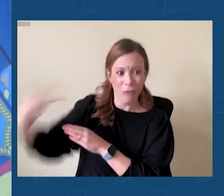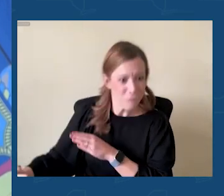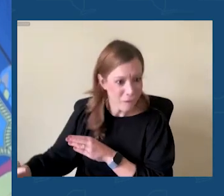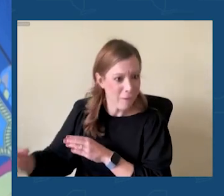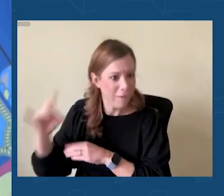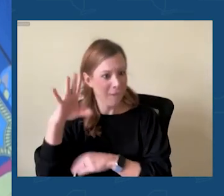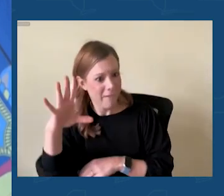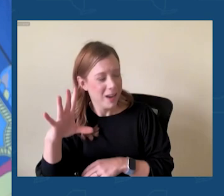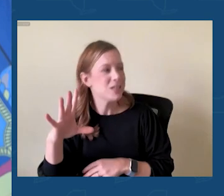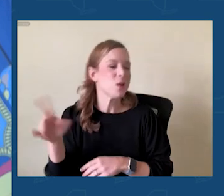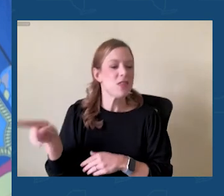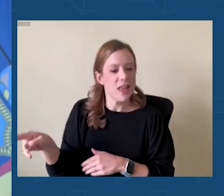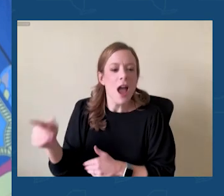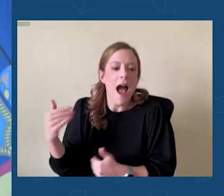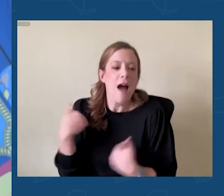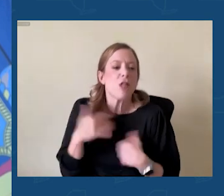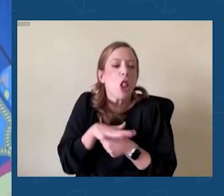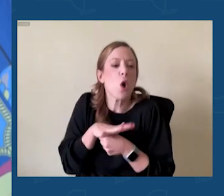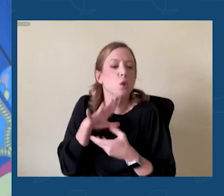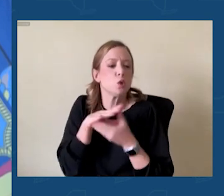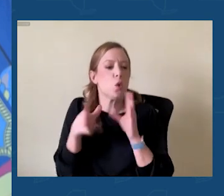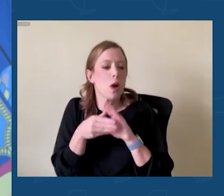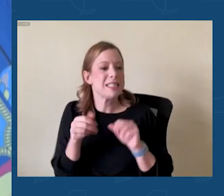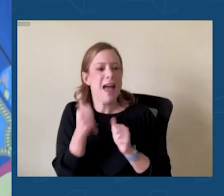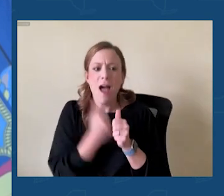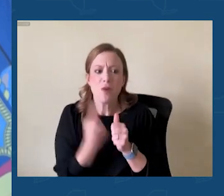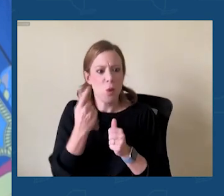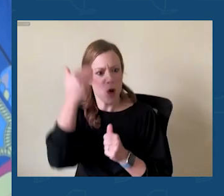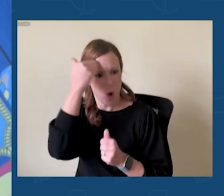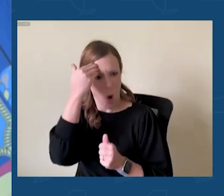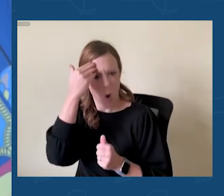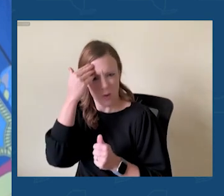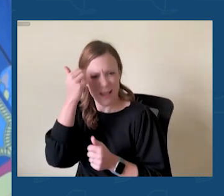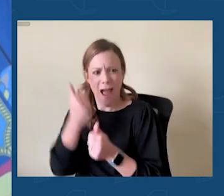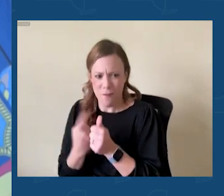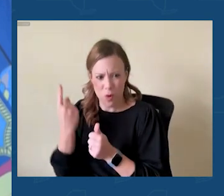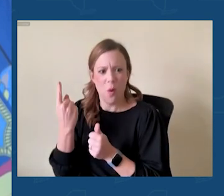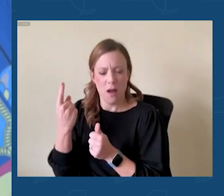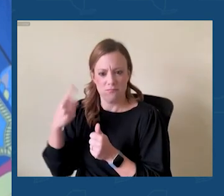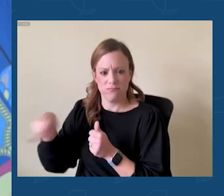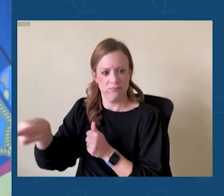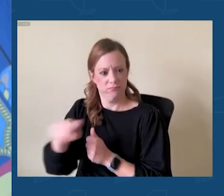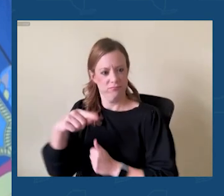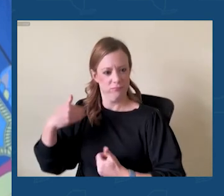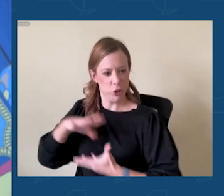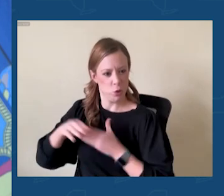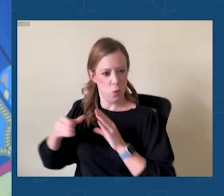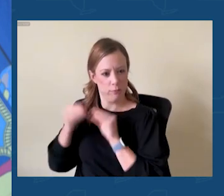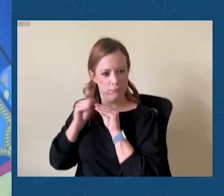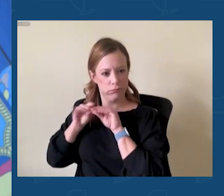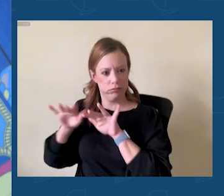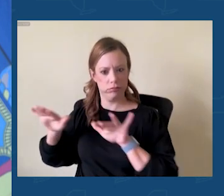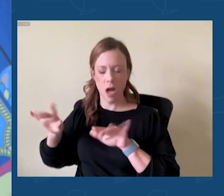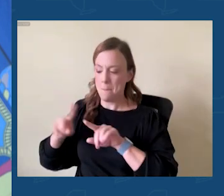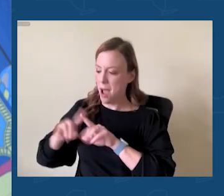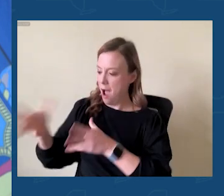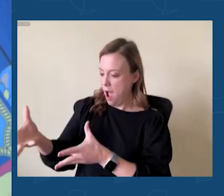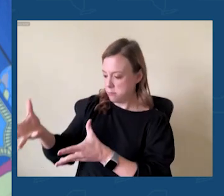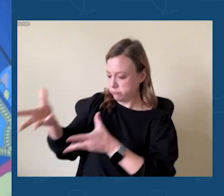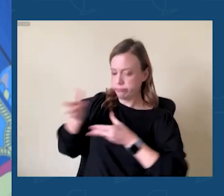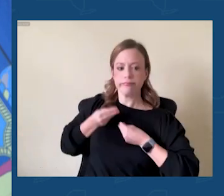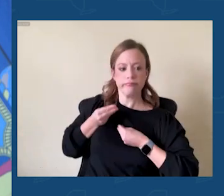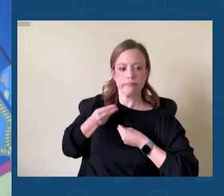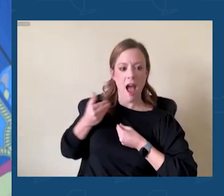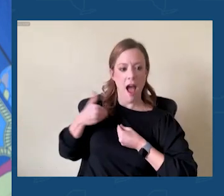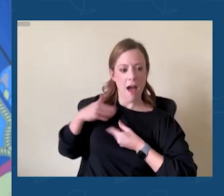And so also you are the keepers of the stories. You're also the ones who, while you have it,